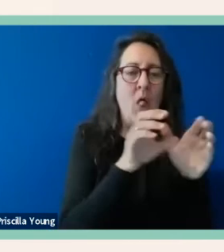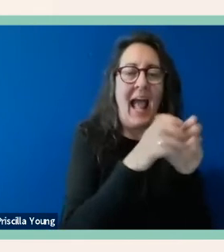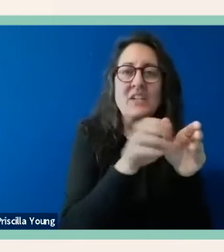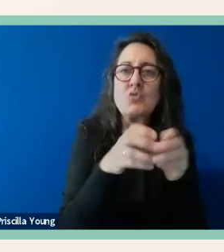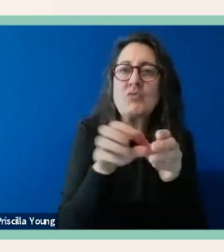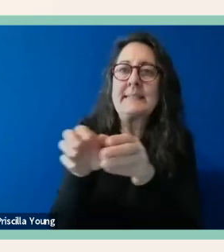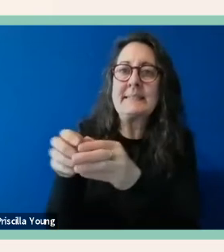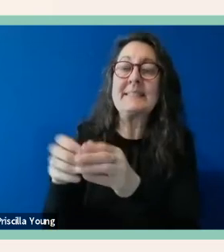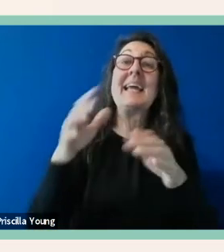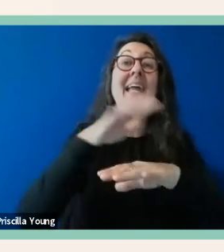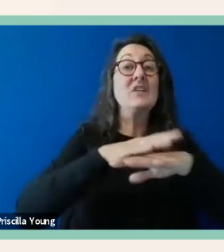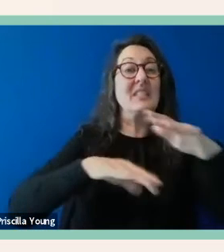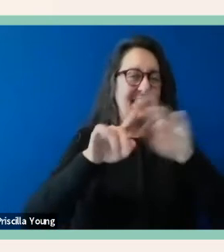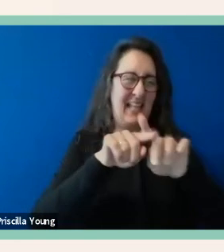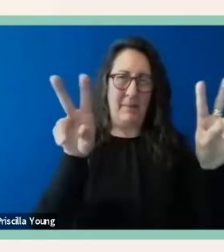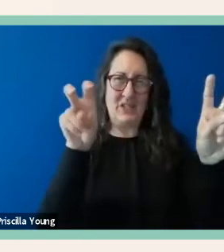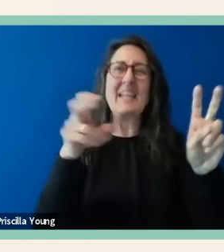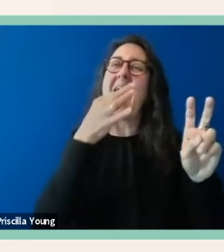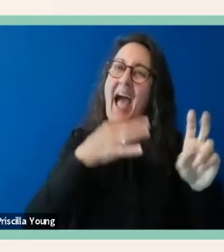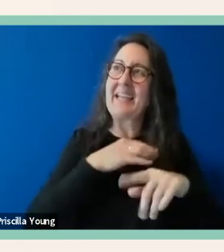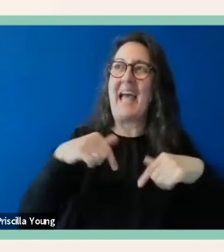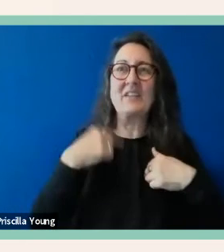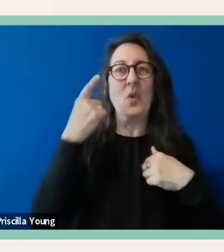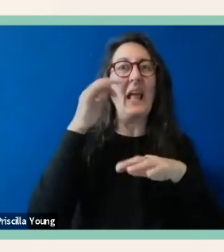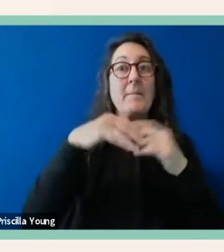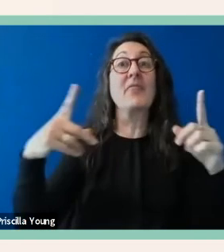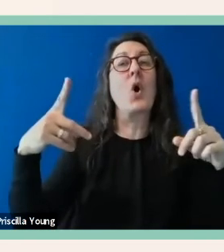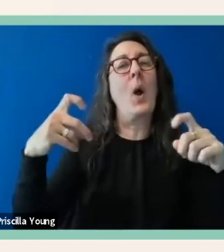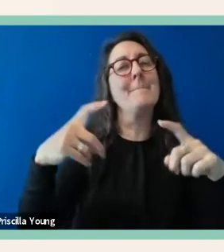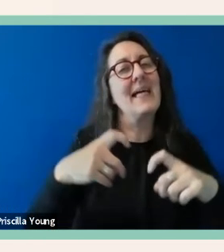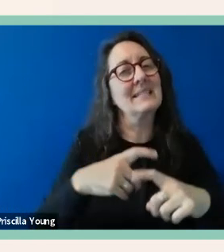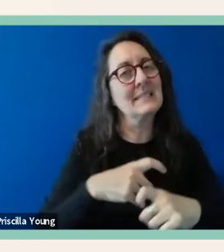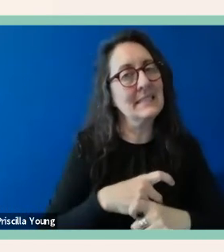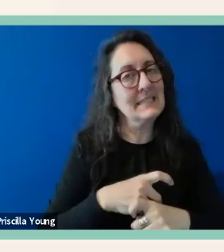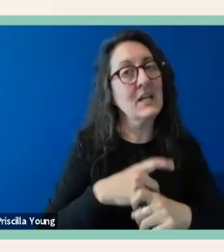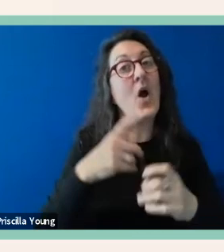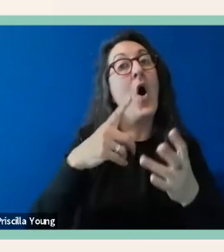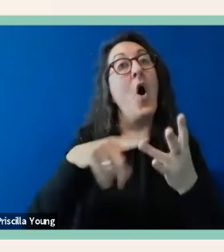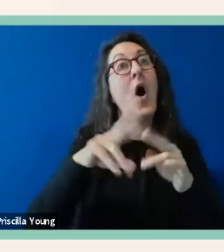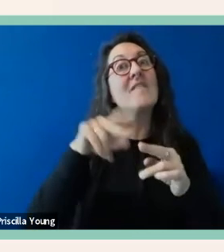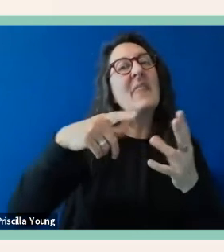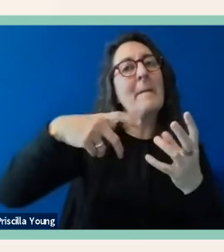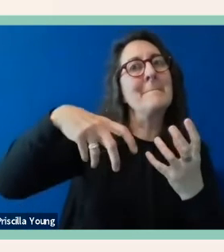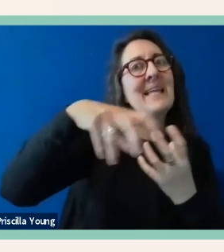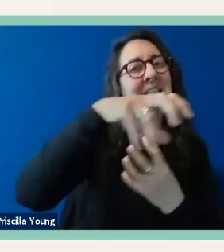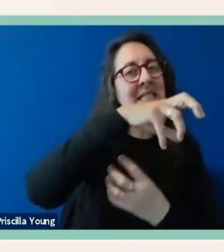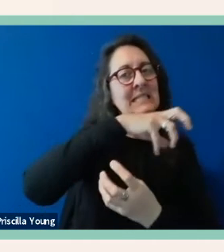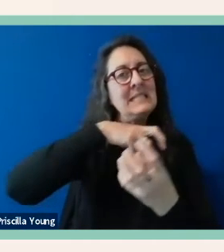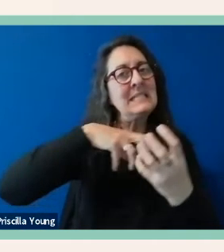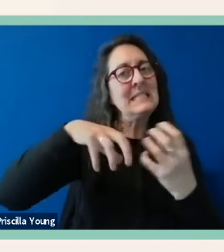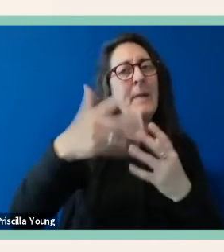Intersectionality asks us, as it says in the title, to think about the complexity, the mix, the space where a